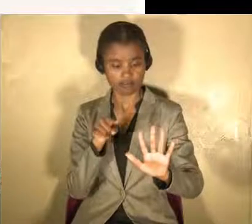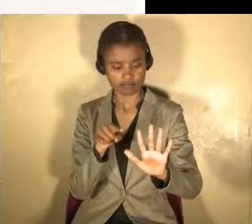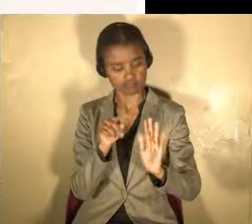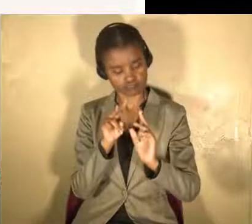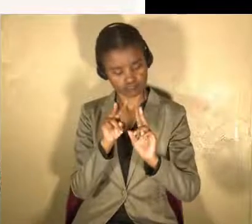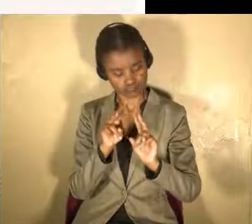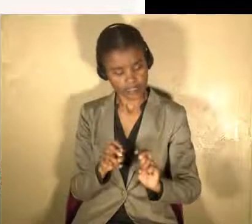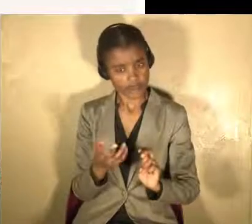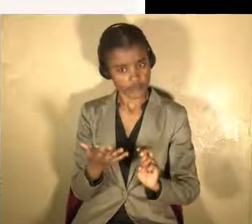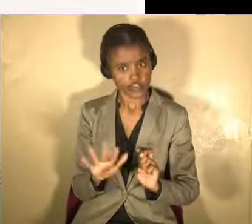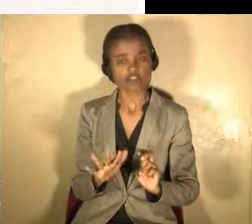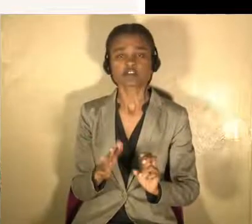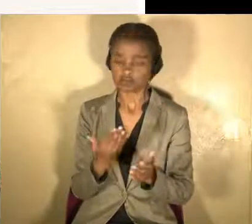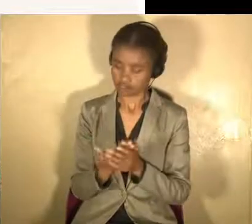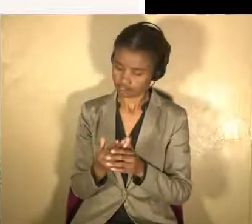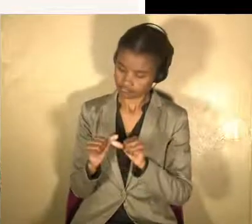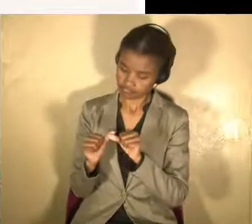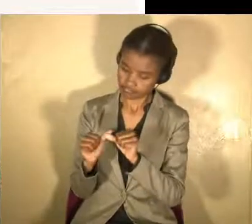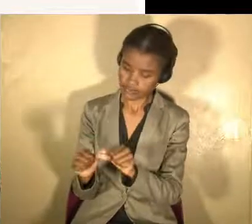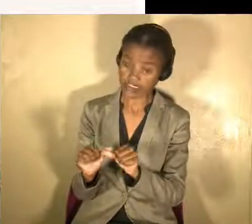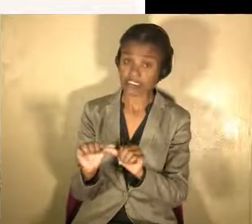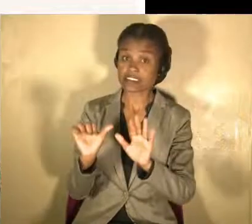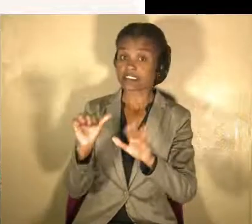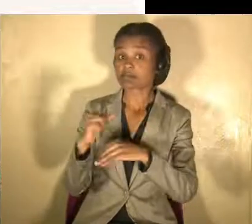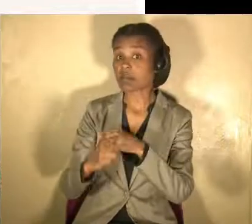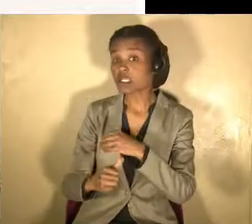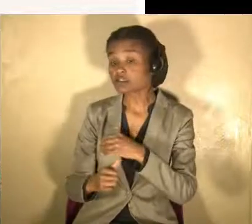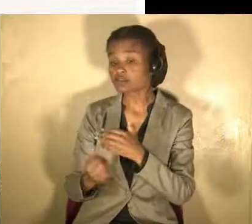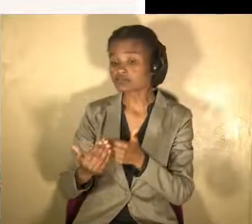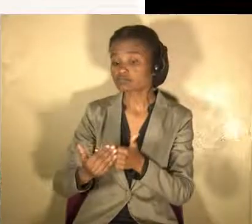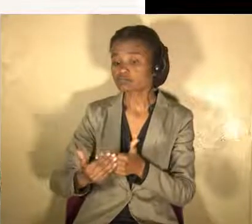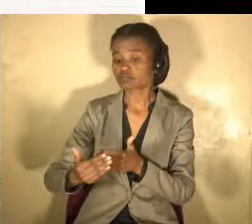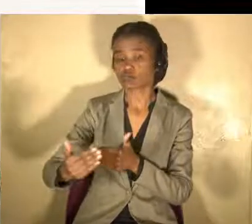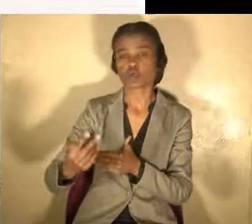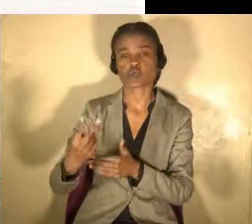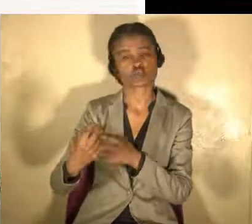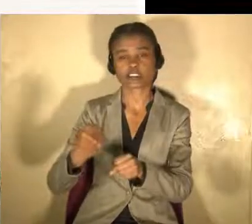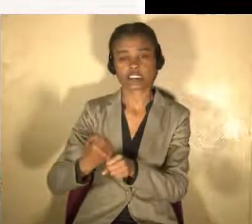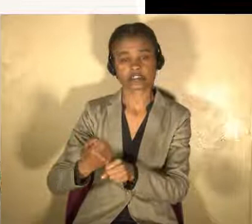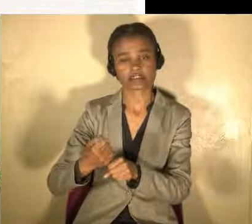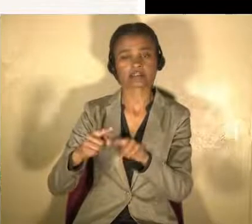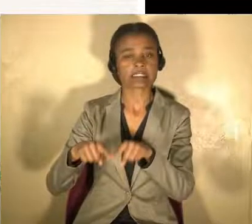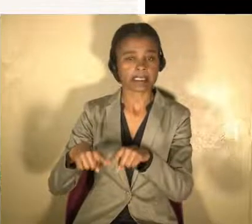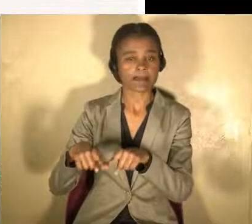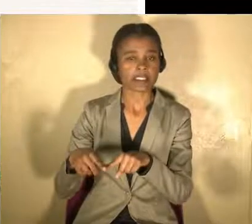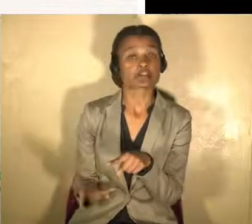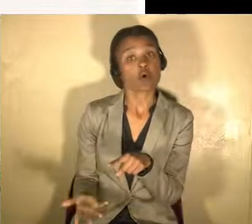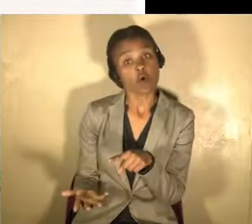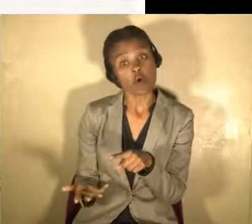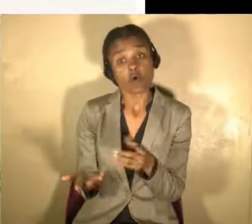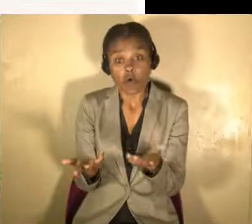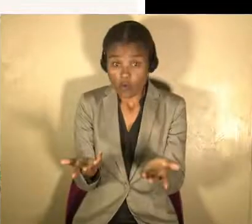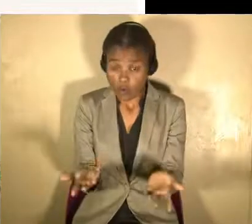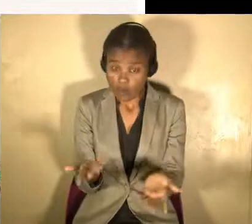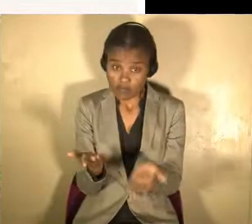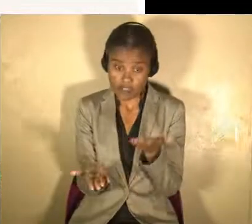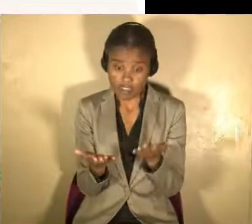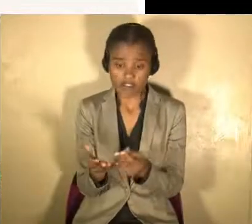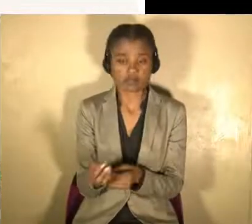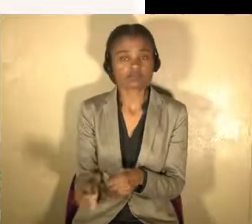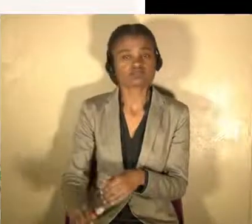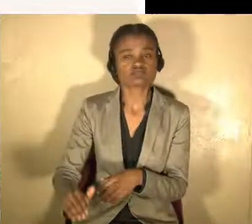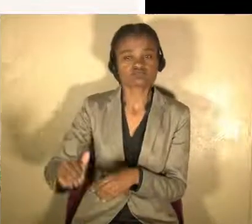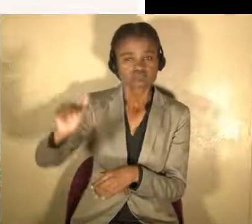It may be for a period of 2 years, or it may be until the child turns 18 in terms of the